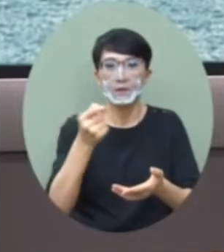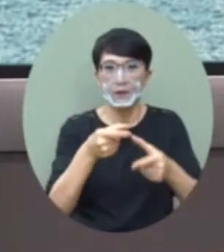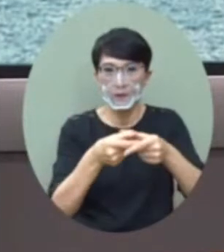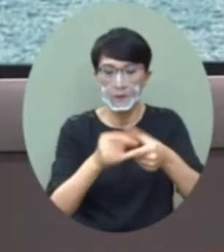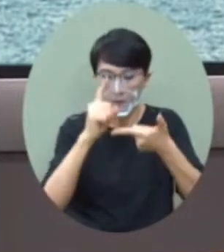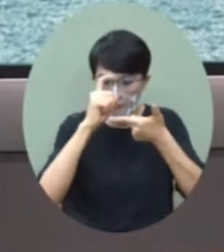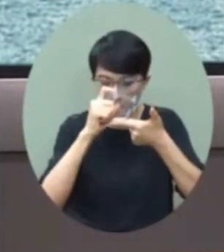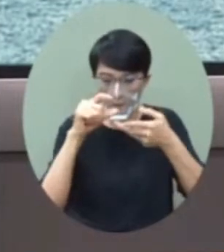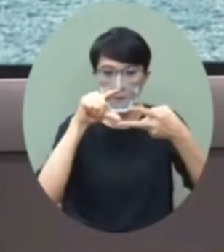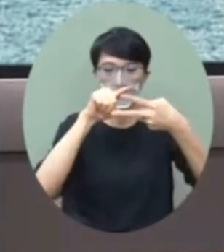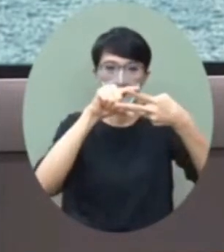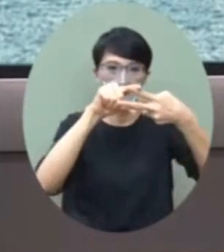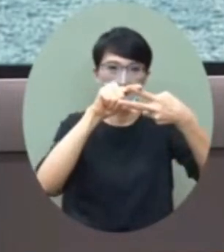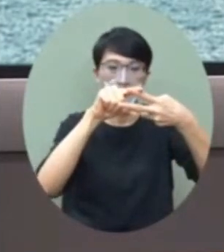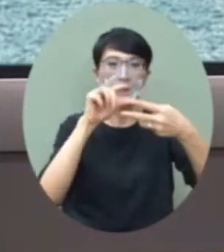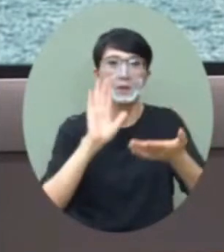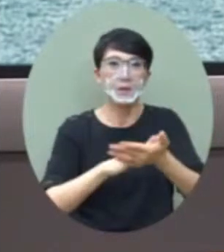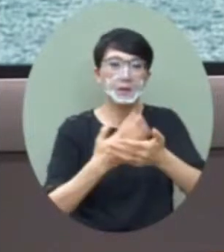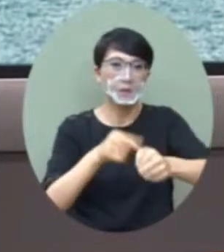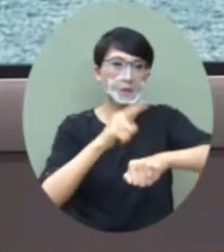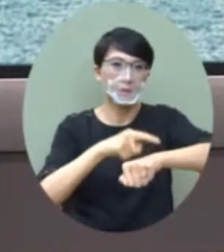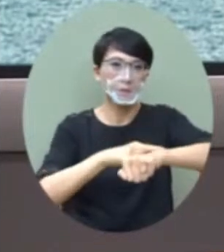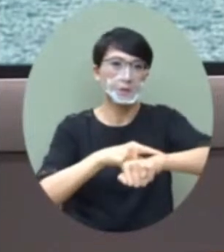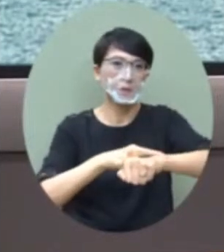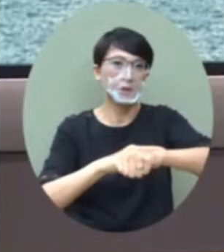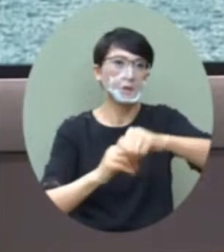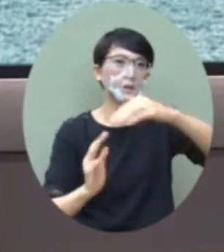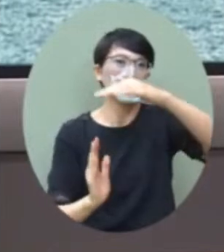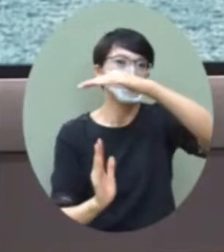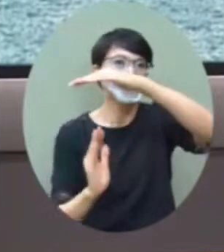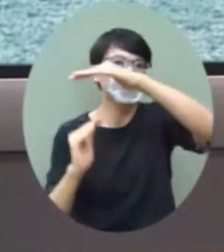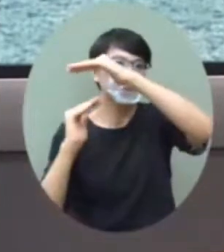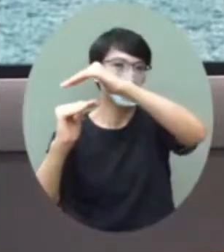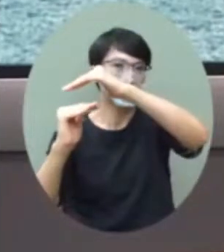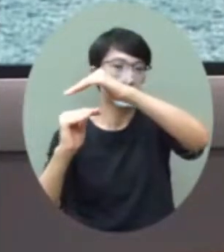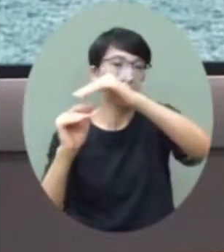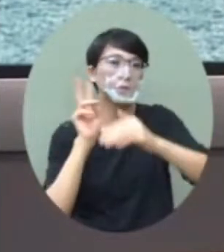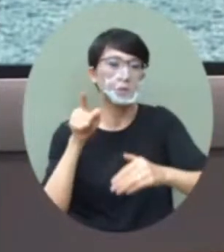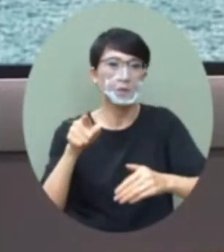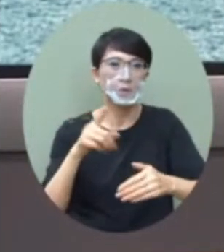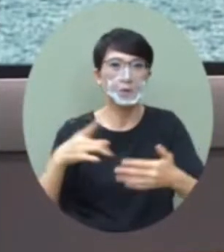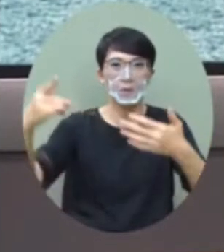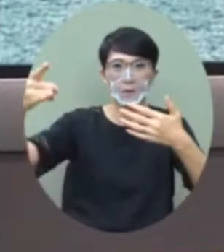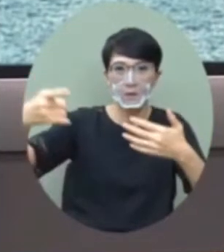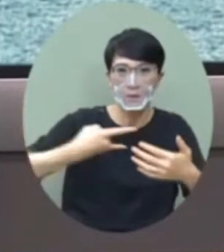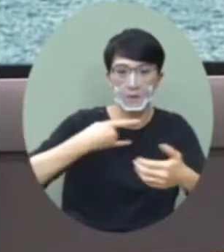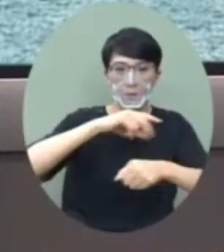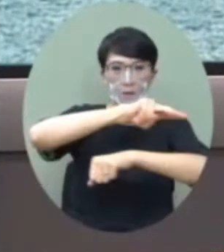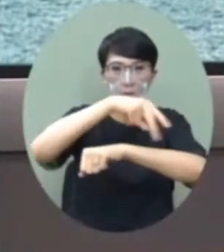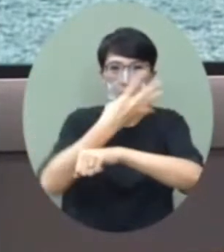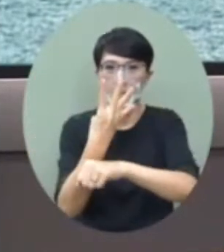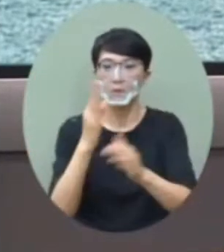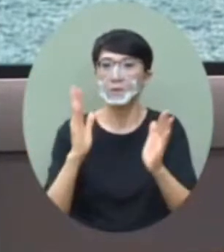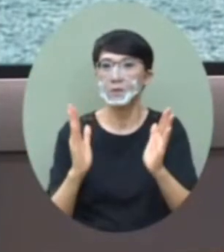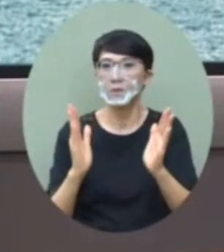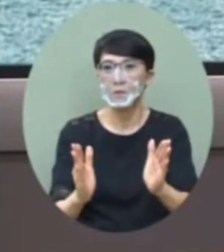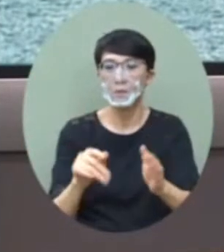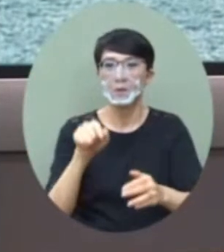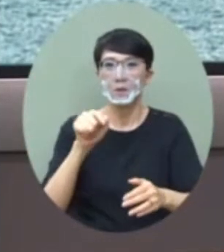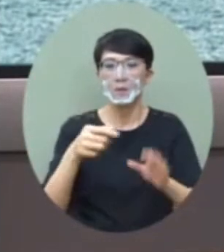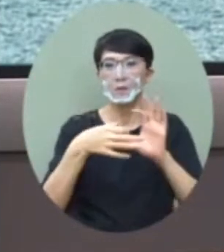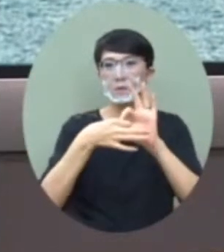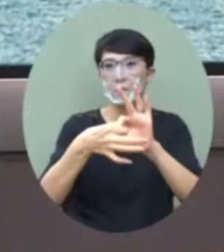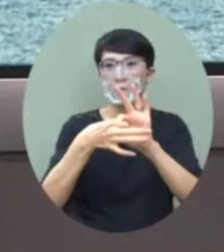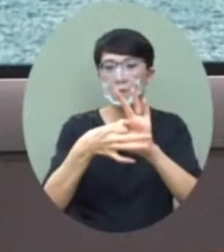see situations in no documents are uploaded a long